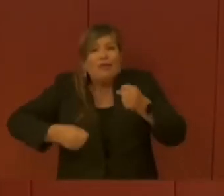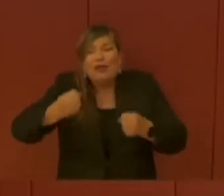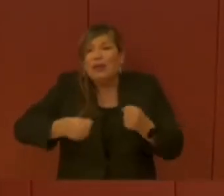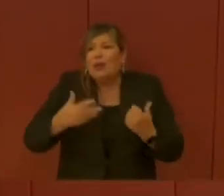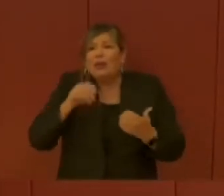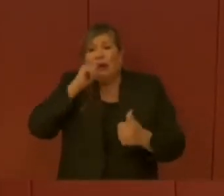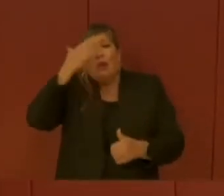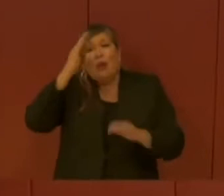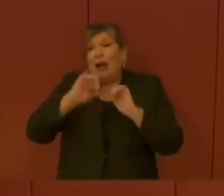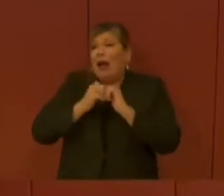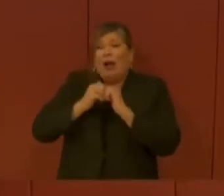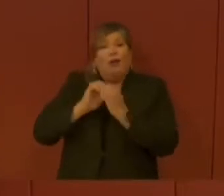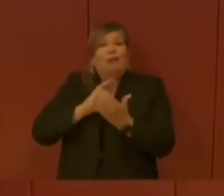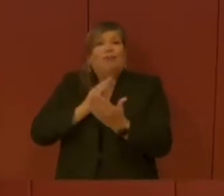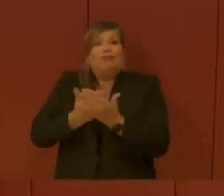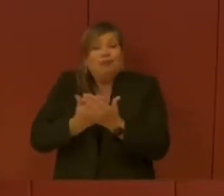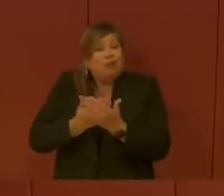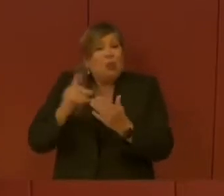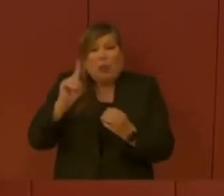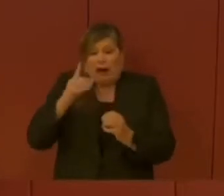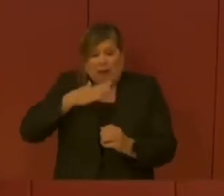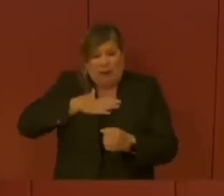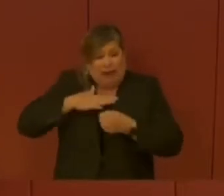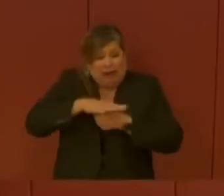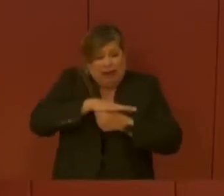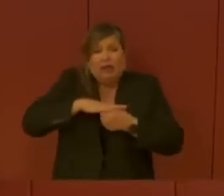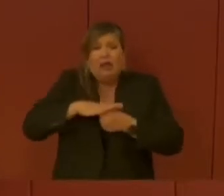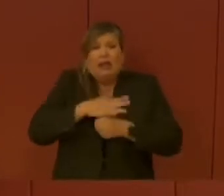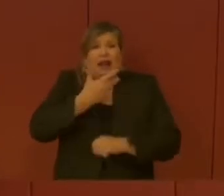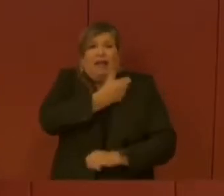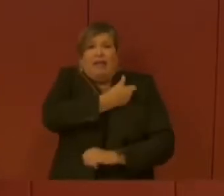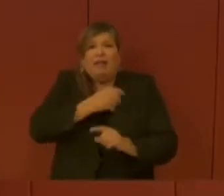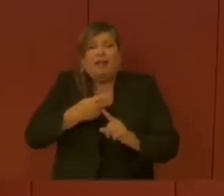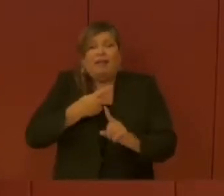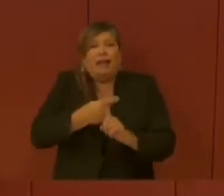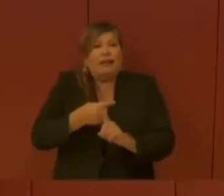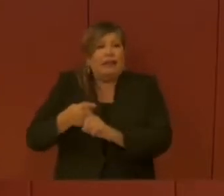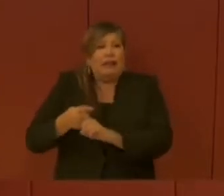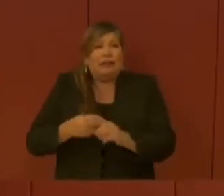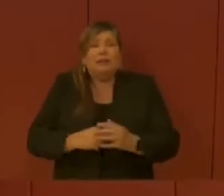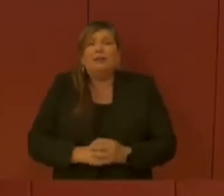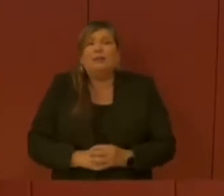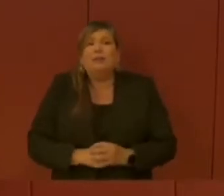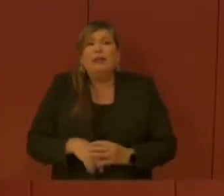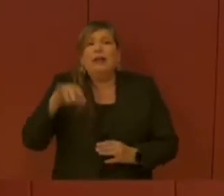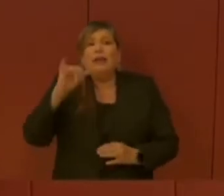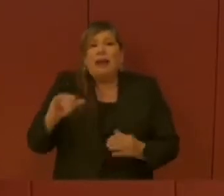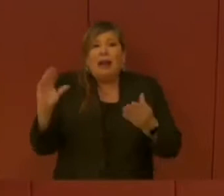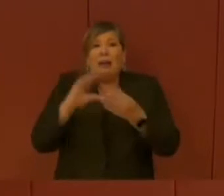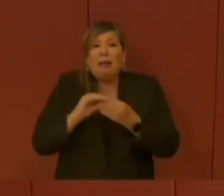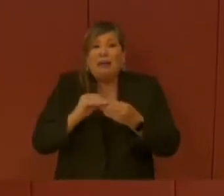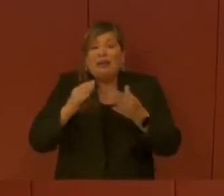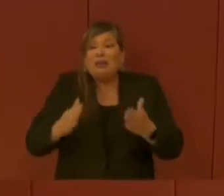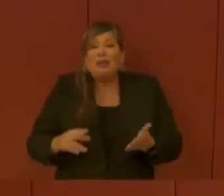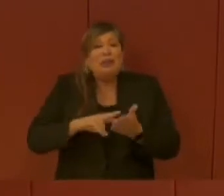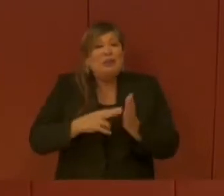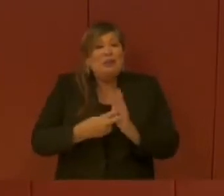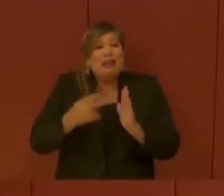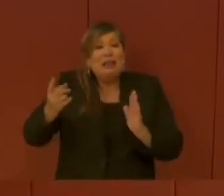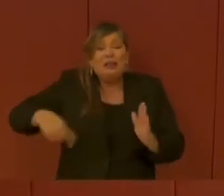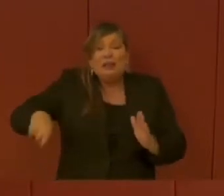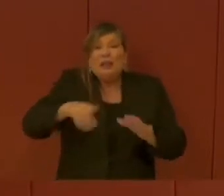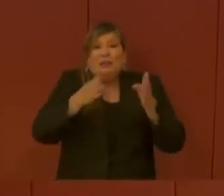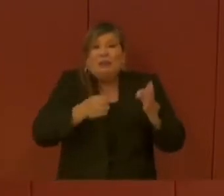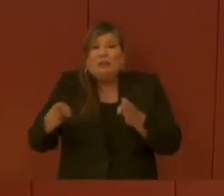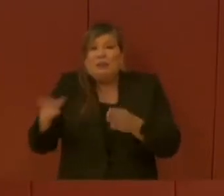the availability and the proximity of vaccinations. Trusted messengers include navigators that were part of this